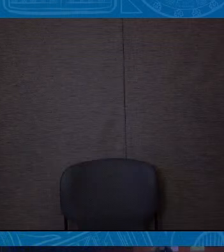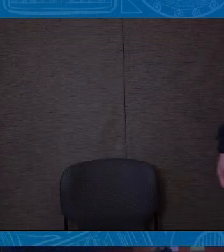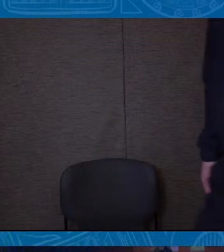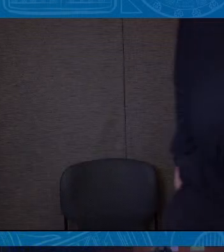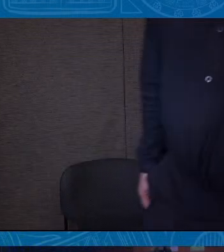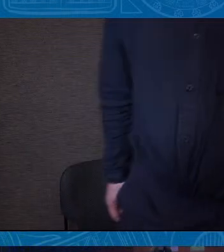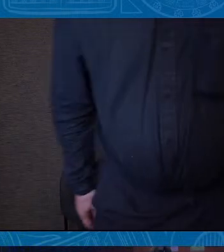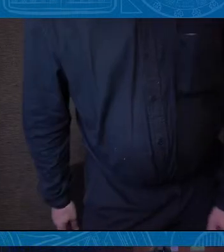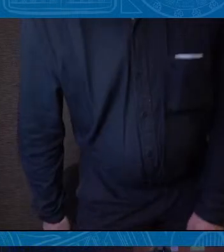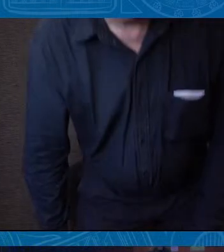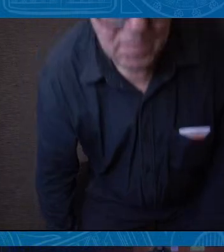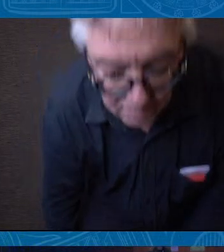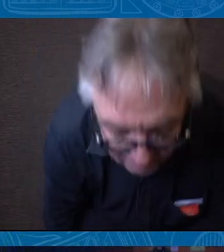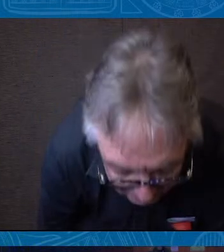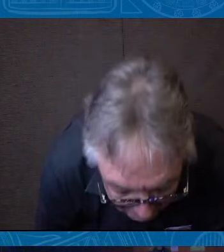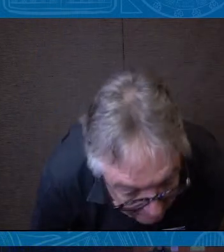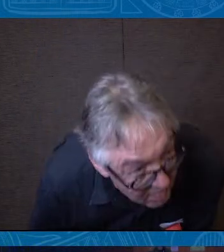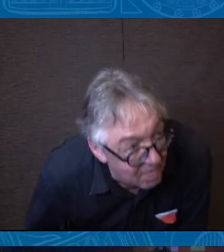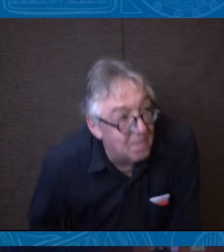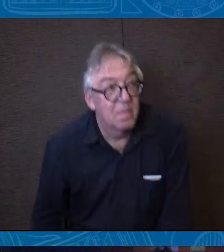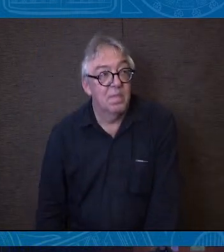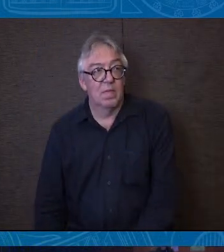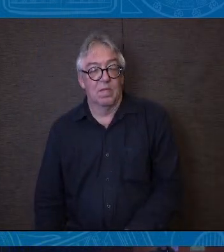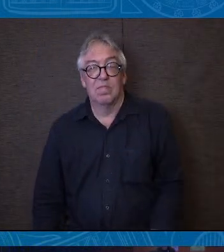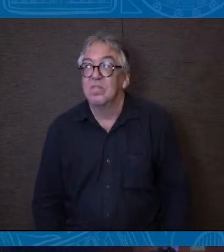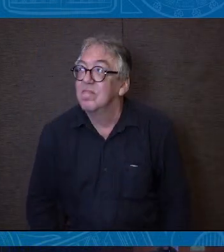Can we have the voice as well?